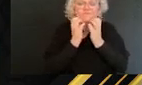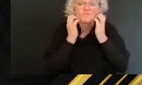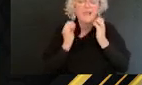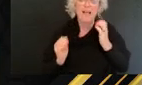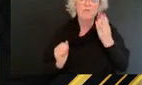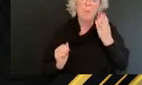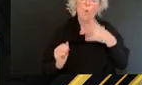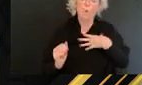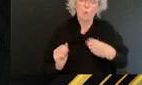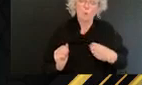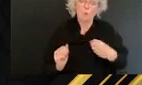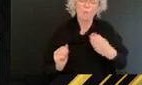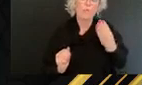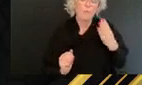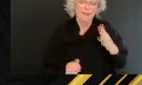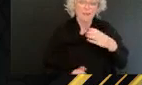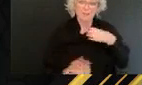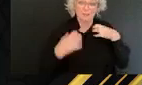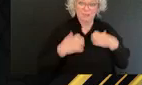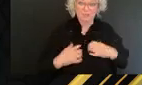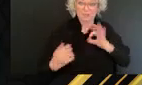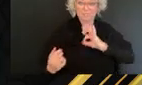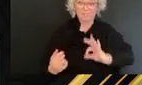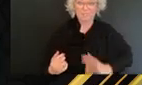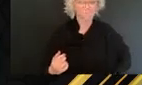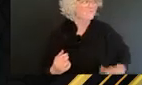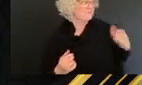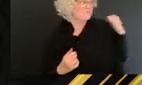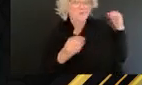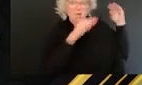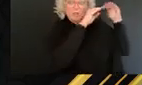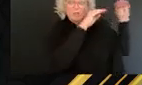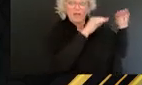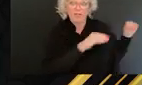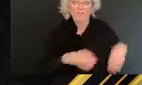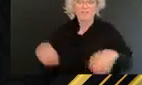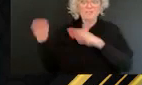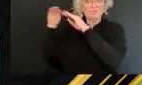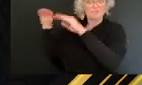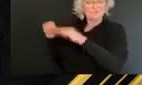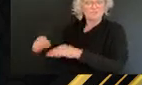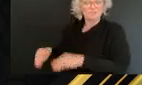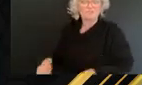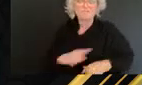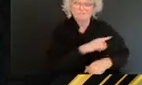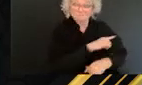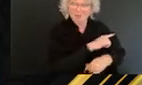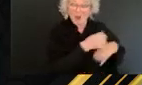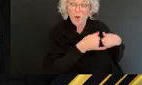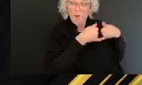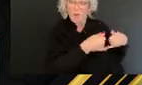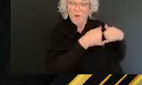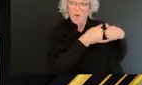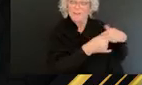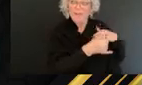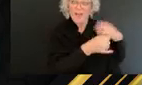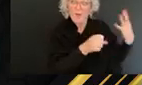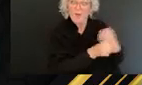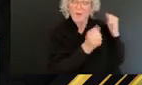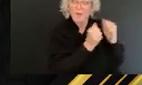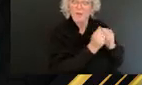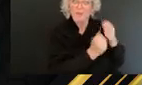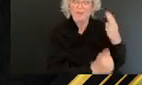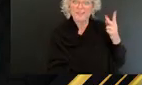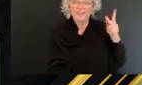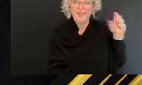shirt underneath that blue blazer. And behind me, I have a couple bookshelves that have many things on them, including a bunch of awards that I won with Helen